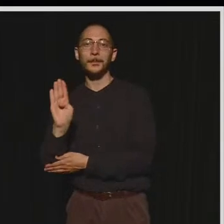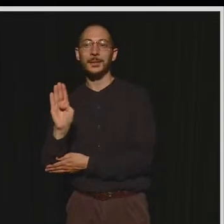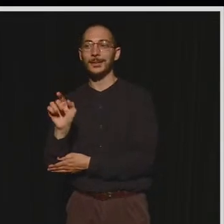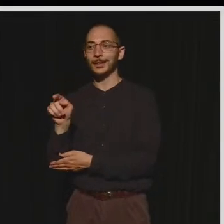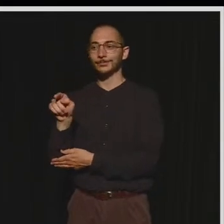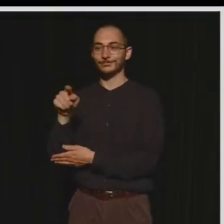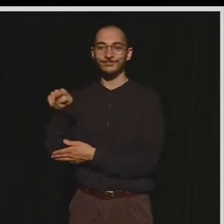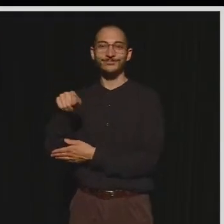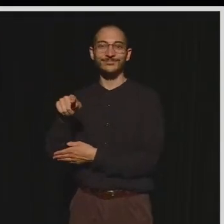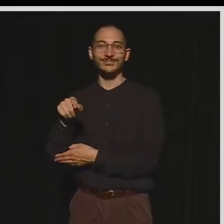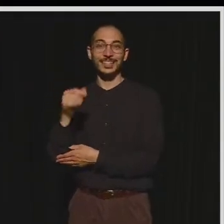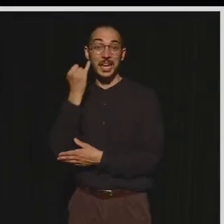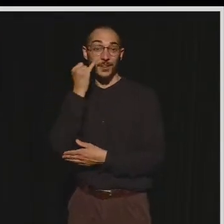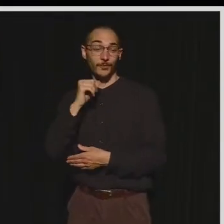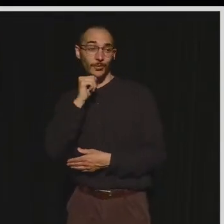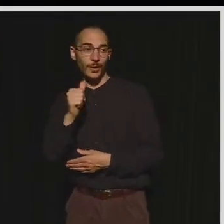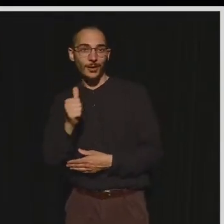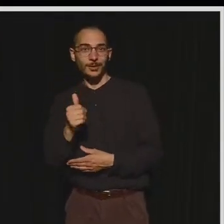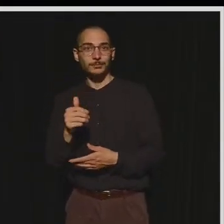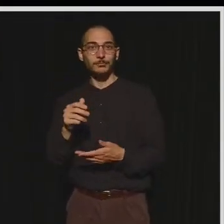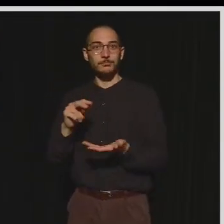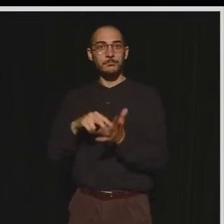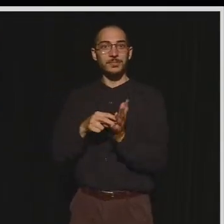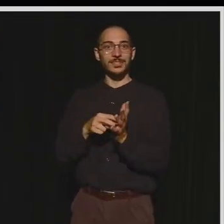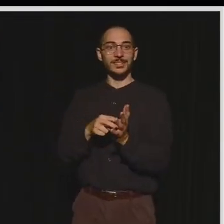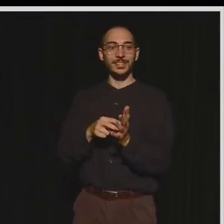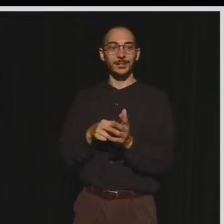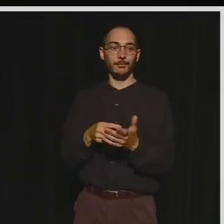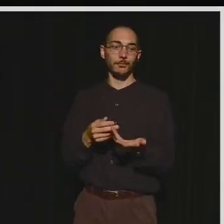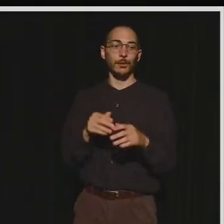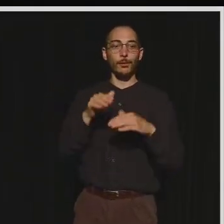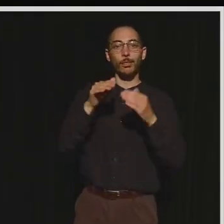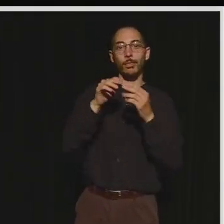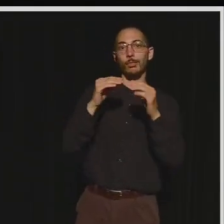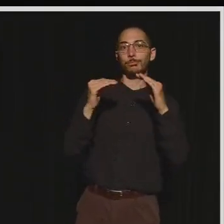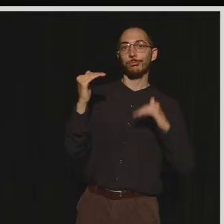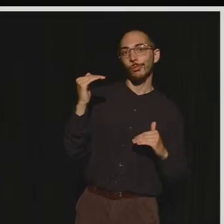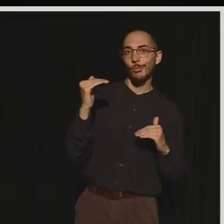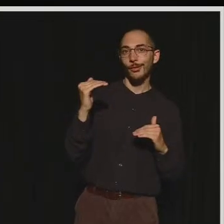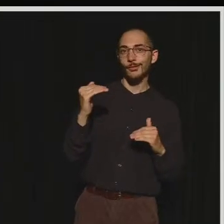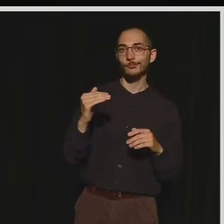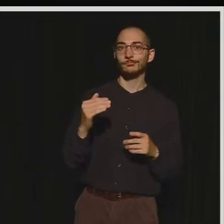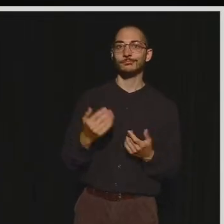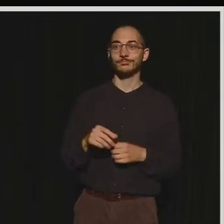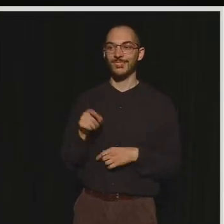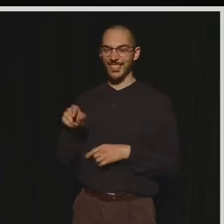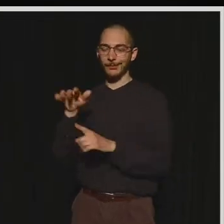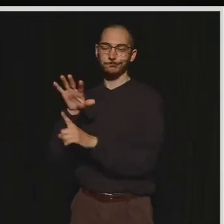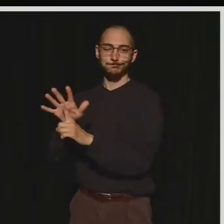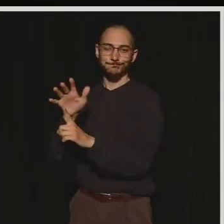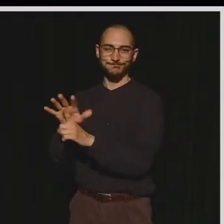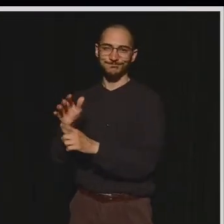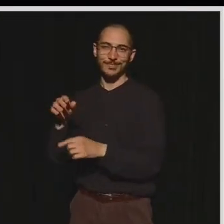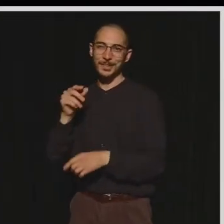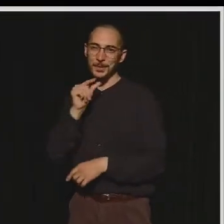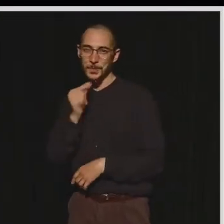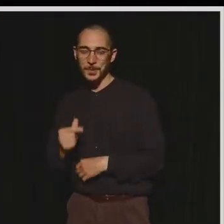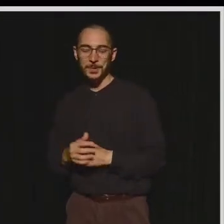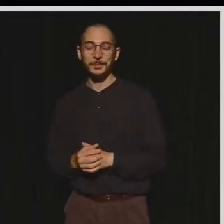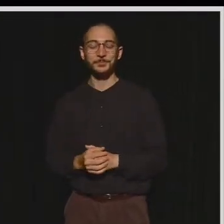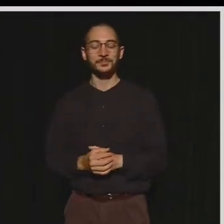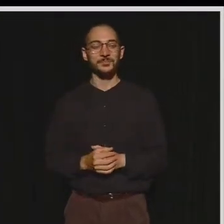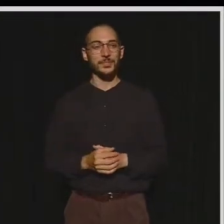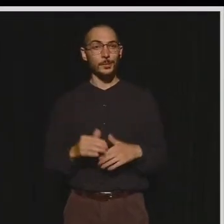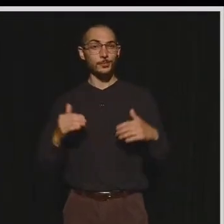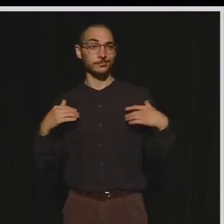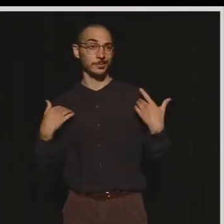a real interesting shift in how young people are taking up these terms and embodying them. There's